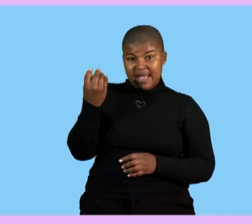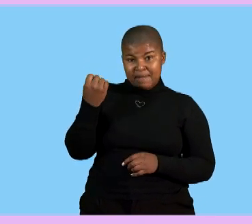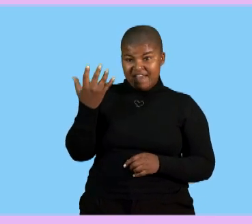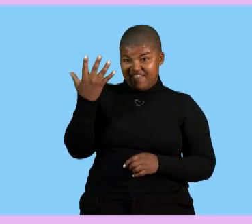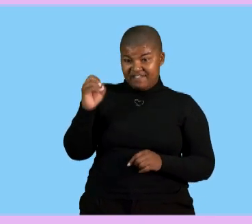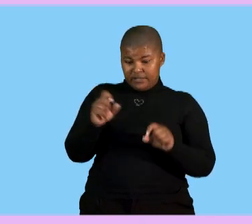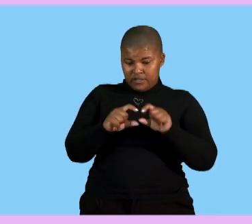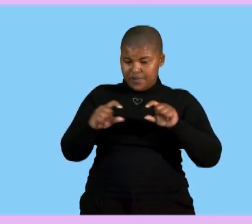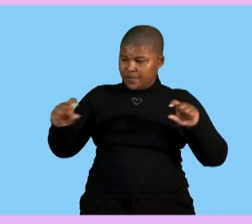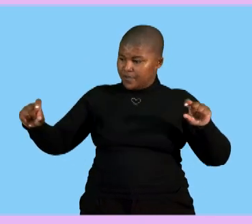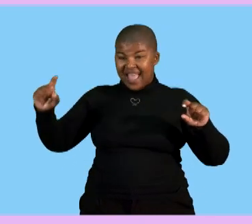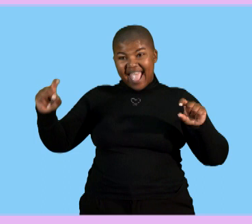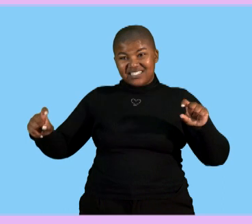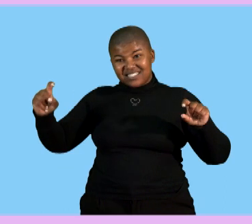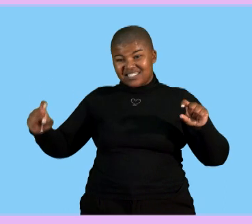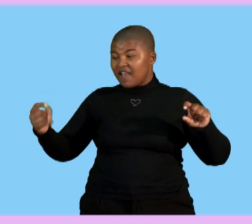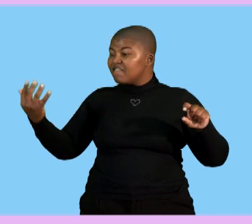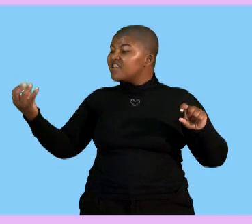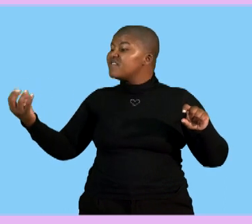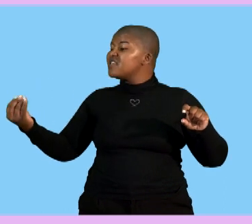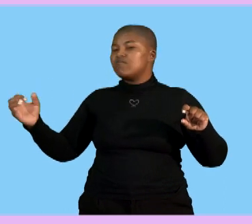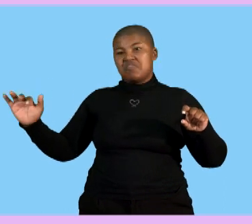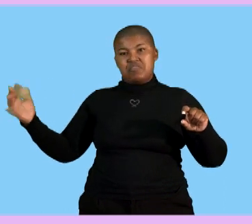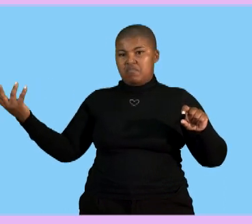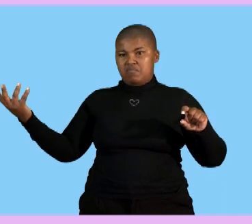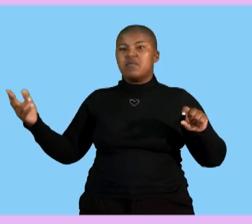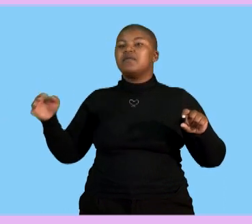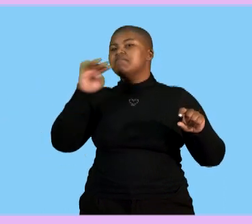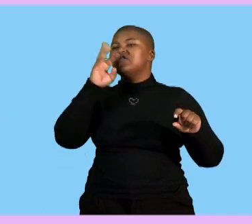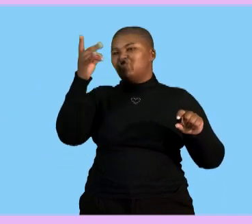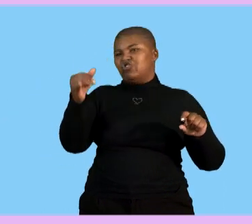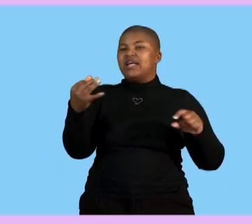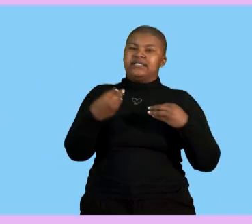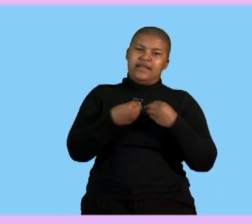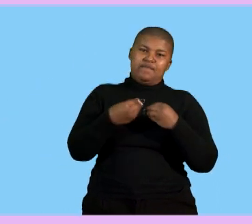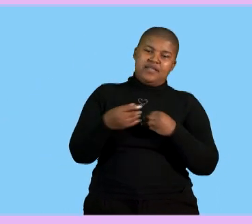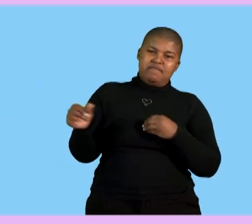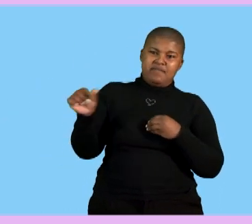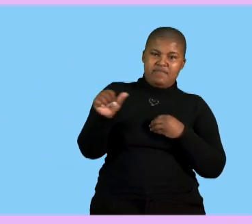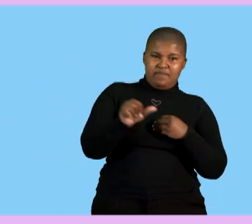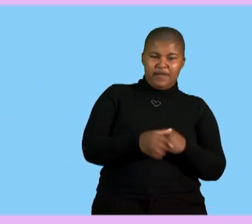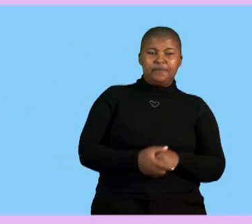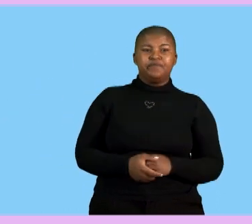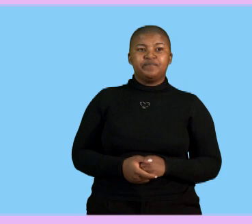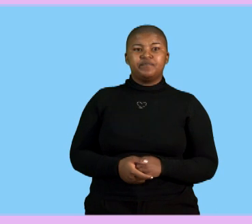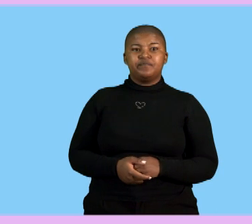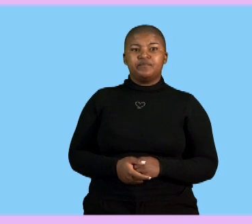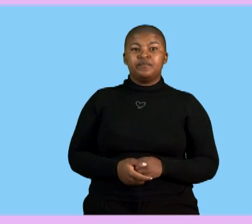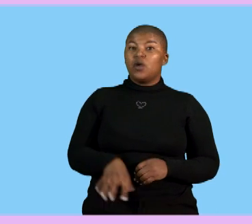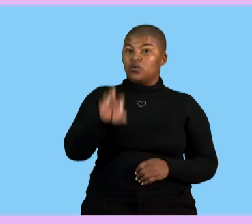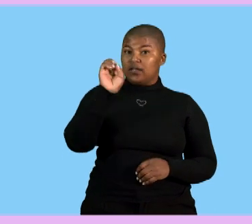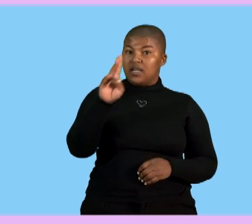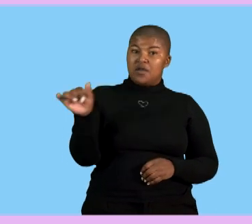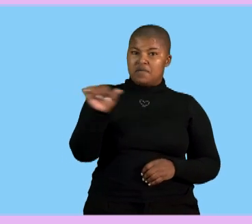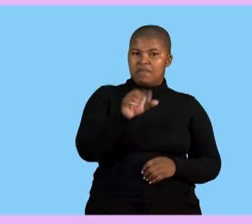a number 50 labeled on the x-axis. So now we need to go and look for something else. The best go-to that